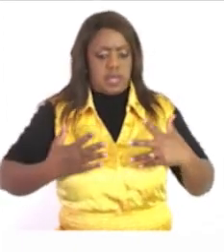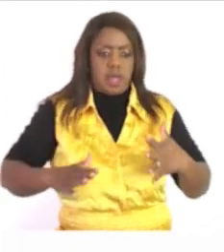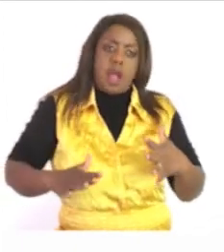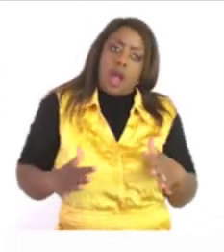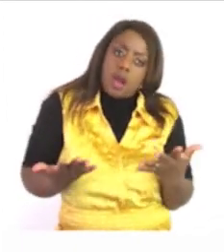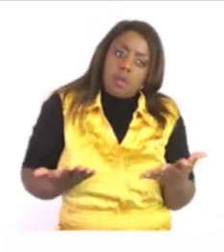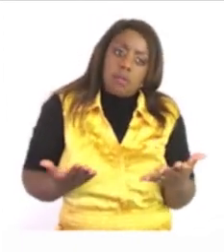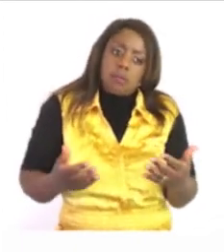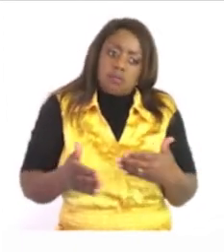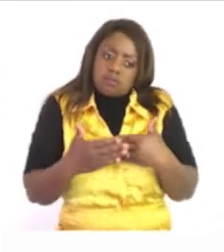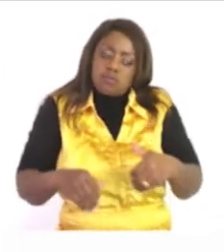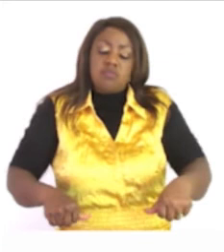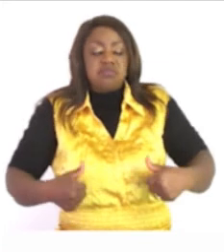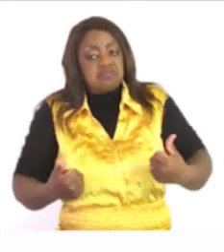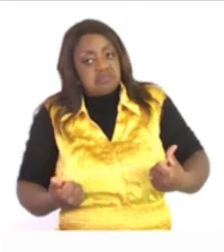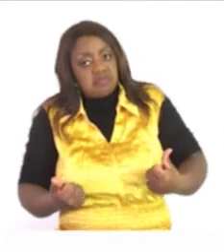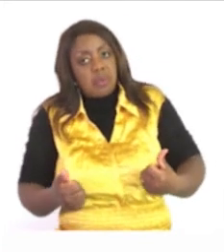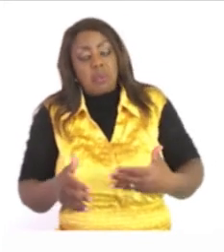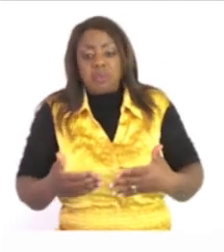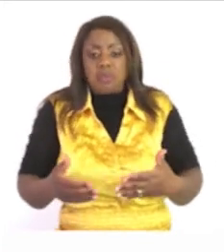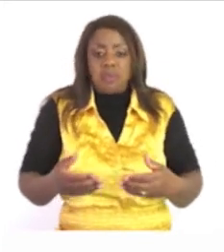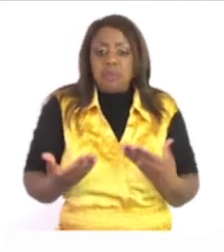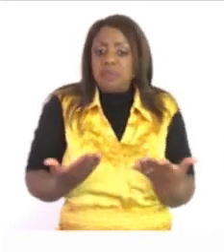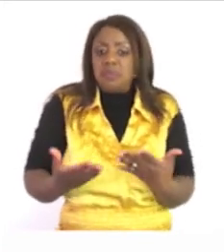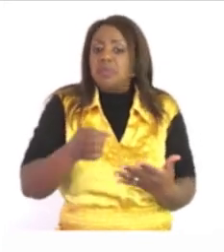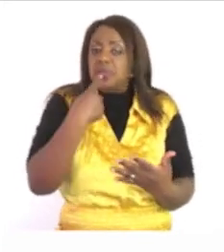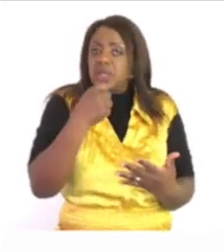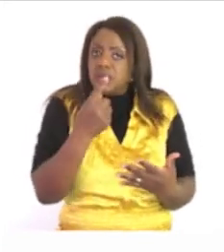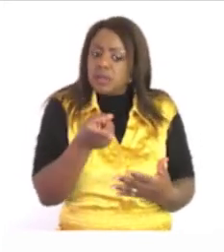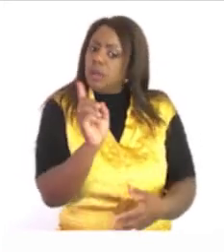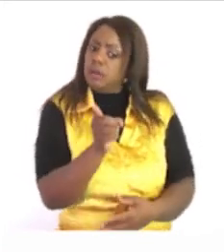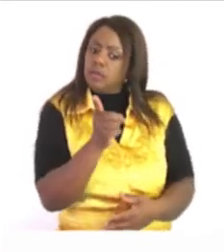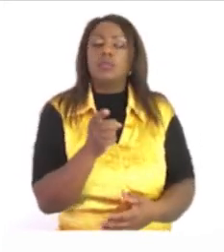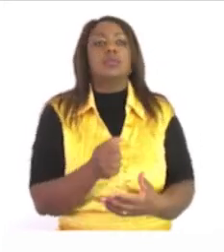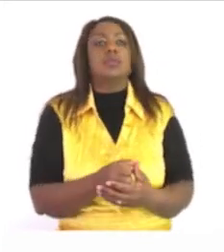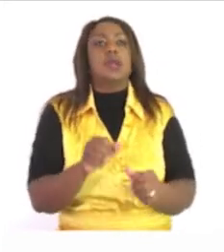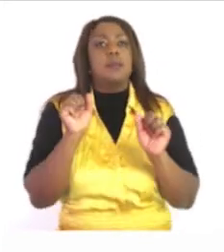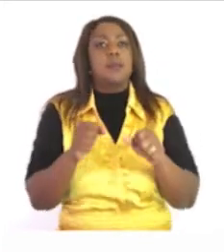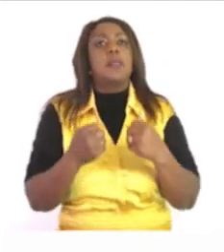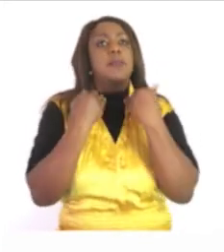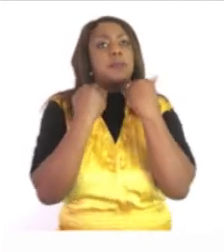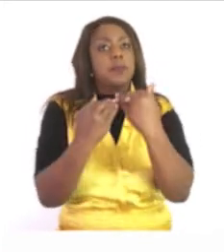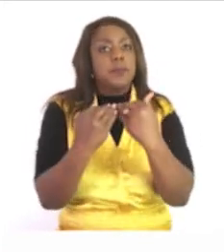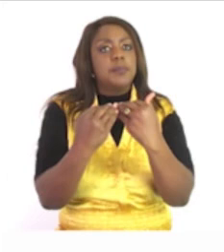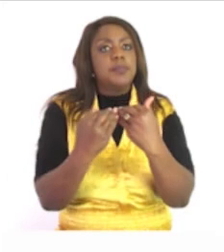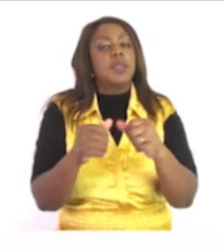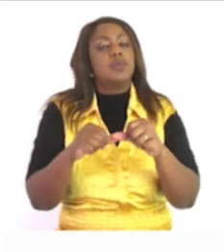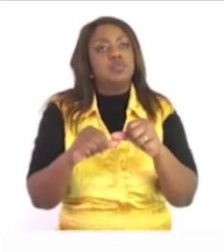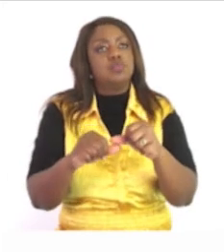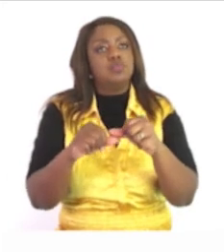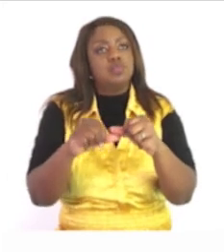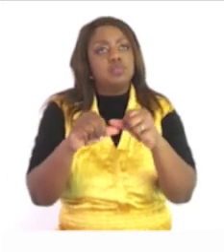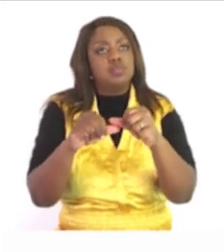how far along are you. Are you taking your medication as prescribed? Are you recovering? Is there any change? Do you need to be given